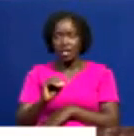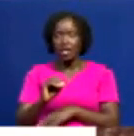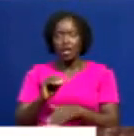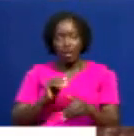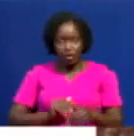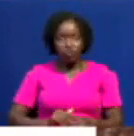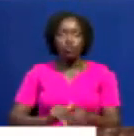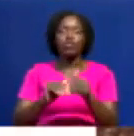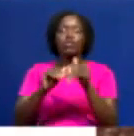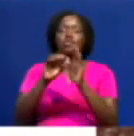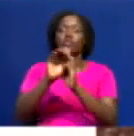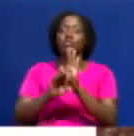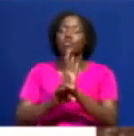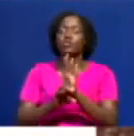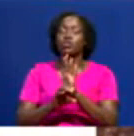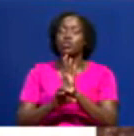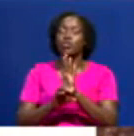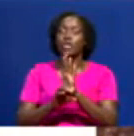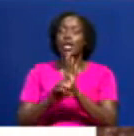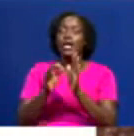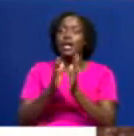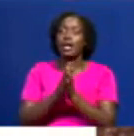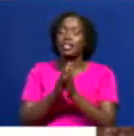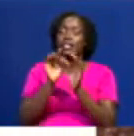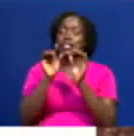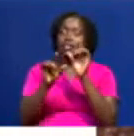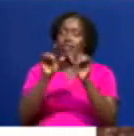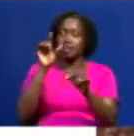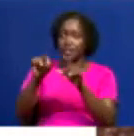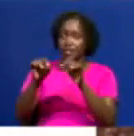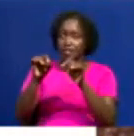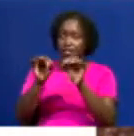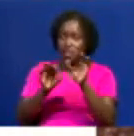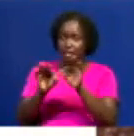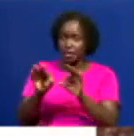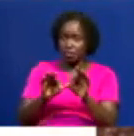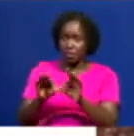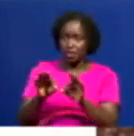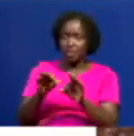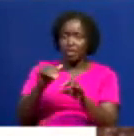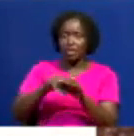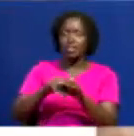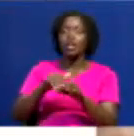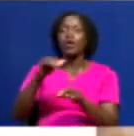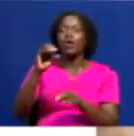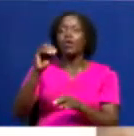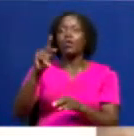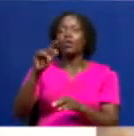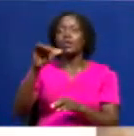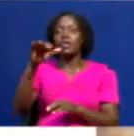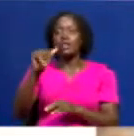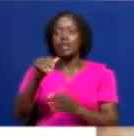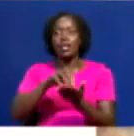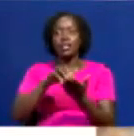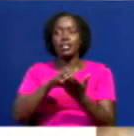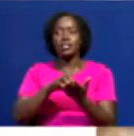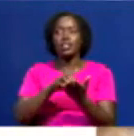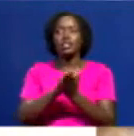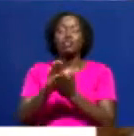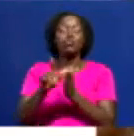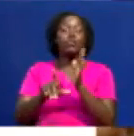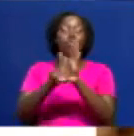comply with the Constitution and the criteria set out earlier in Okia's case in order to be lawfully